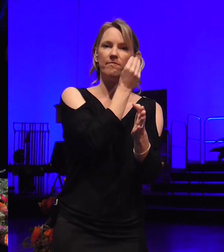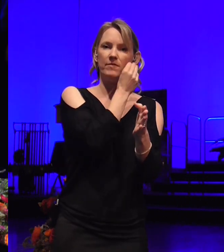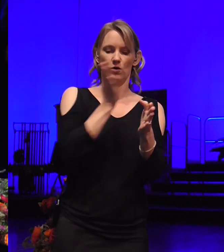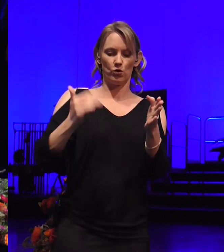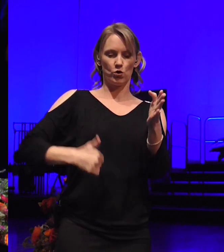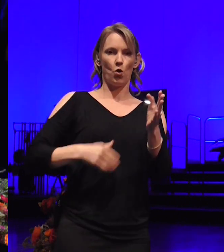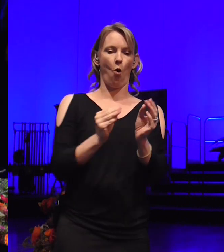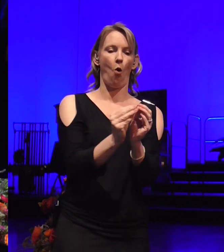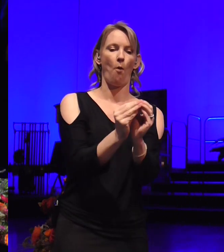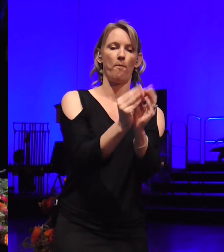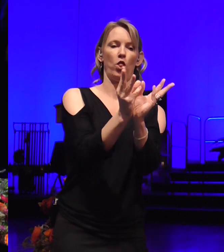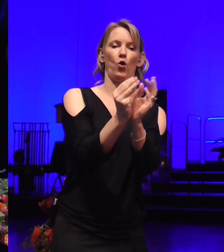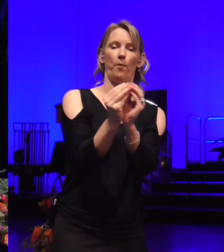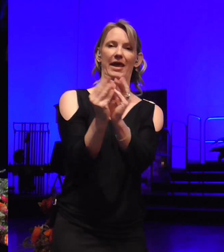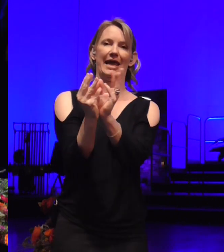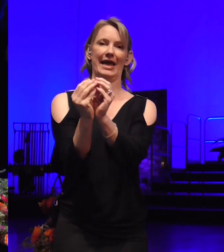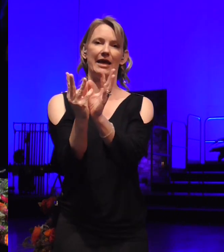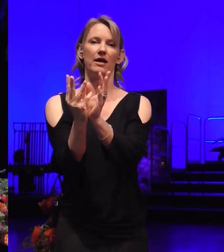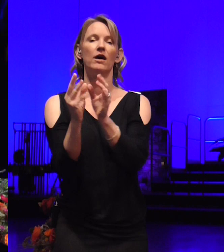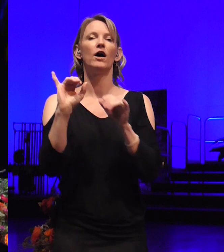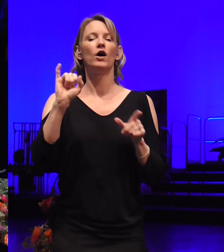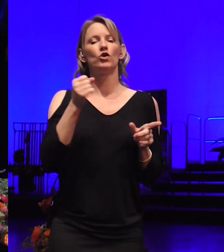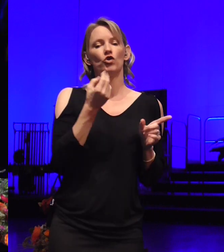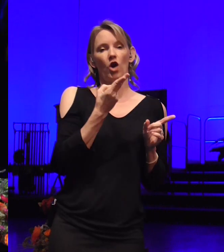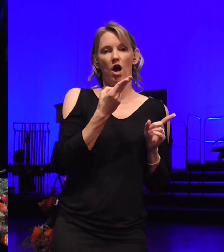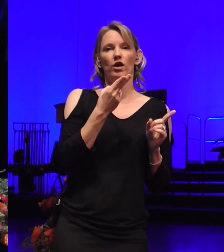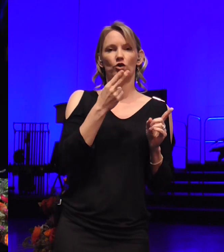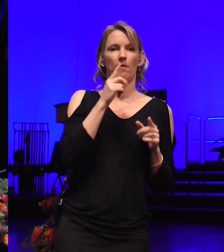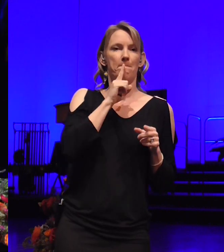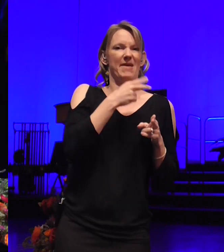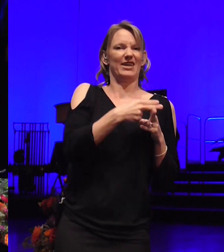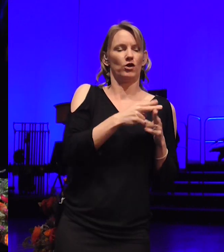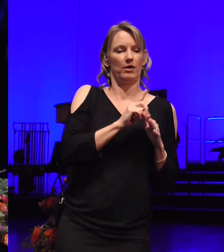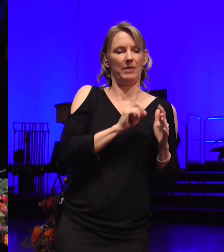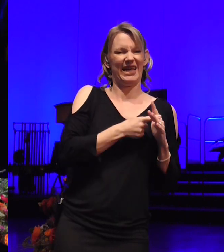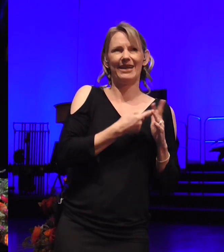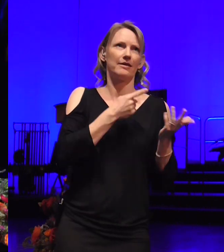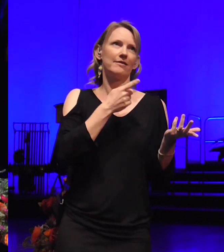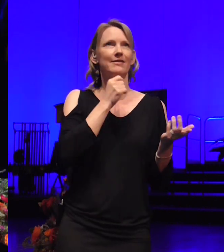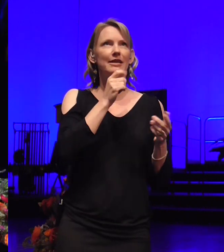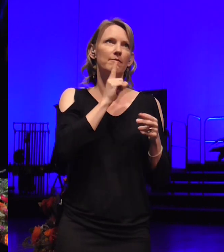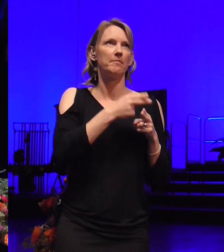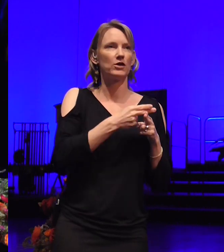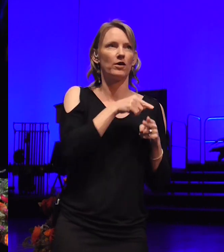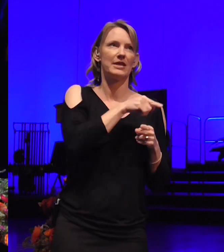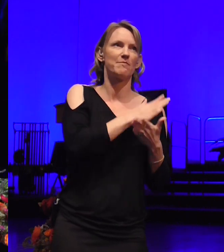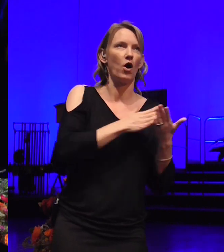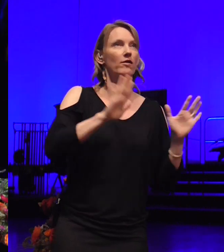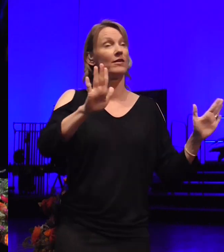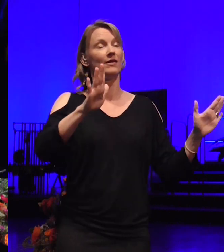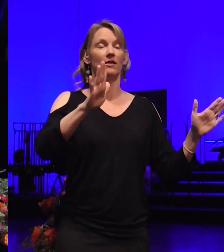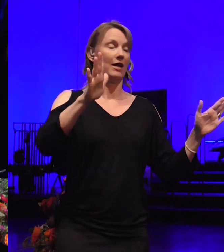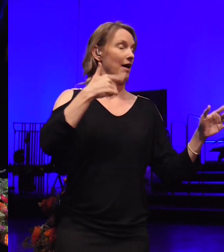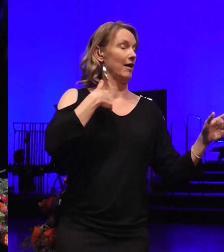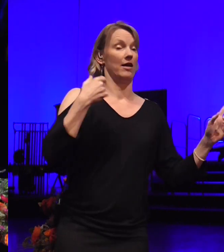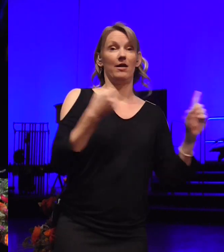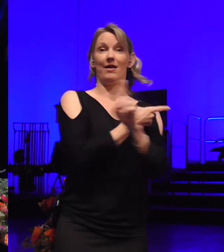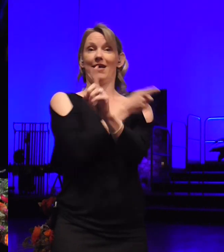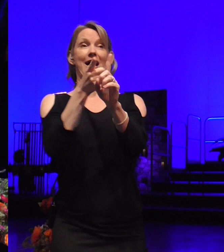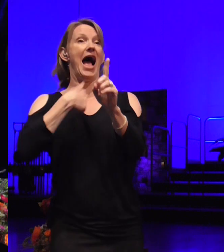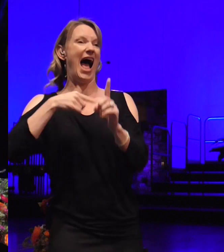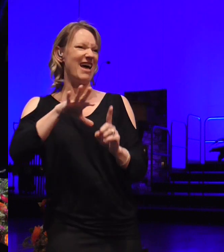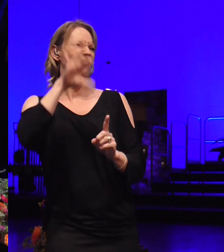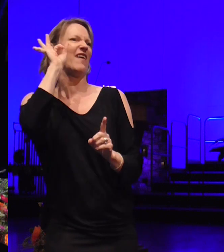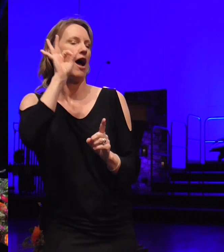of our souls. As Josh mentioned in the introduction, well, he didn't mention this part, he actually I found New